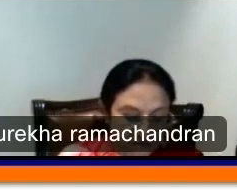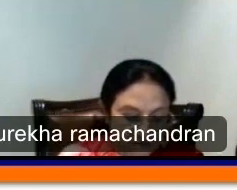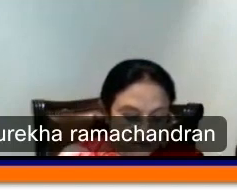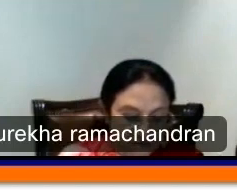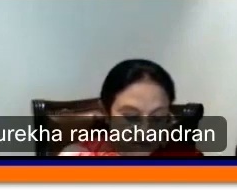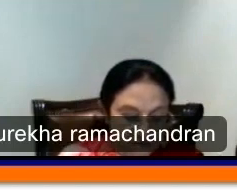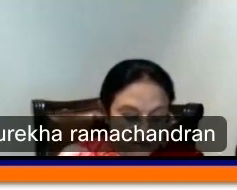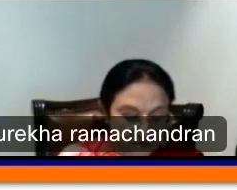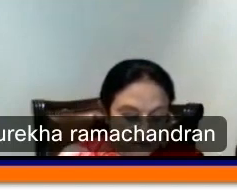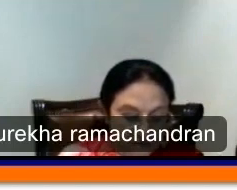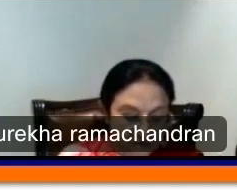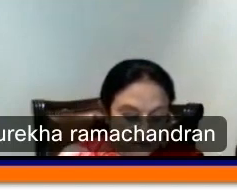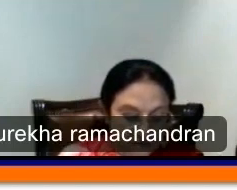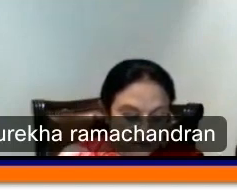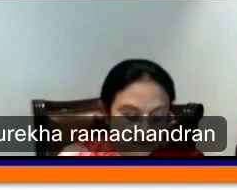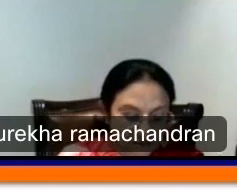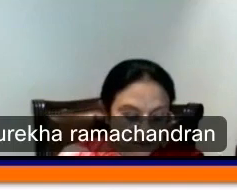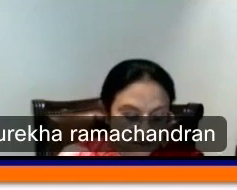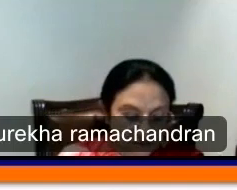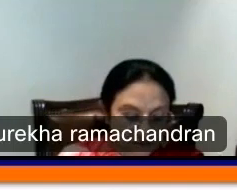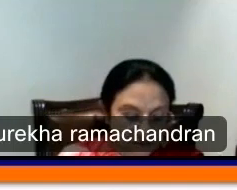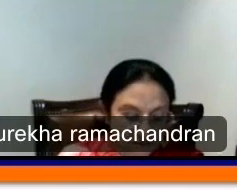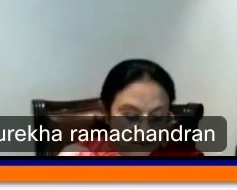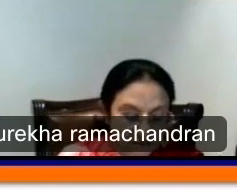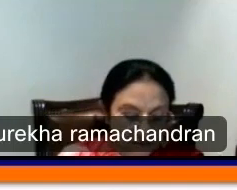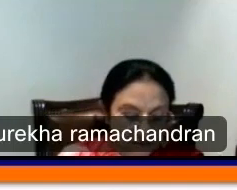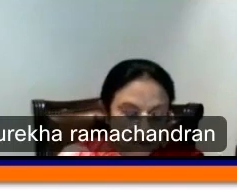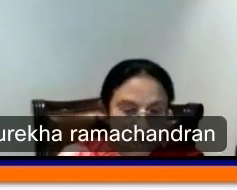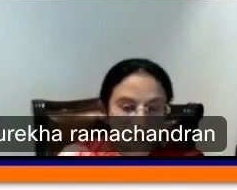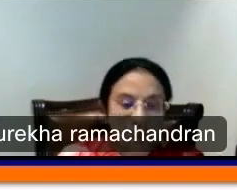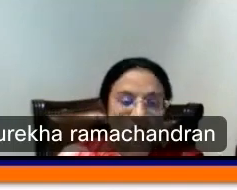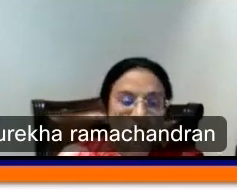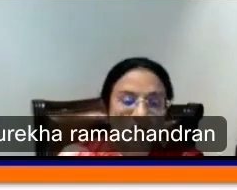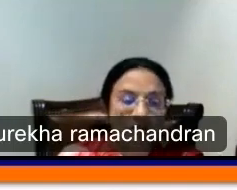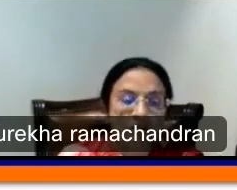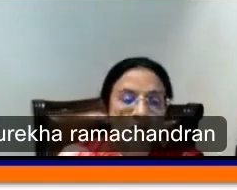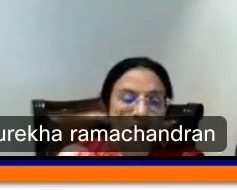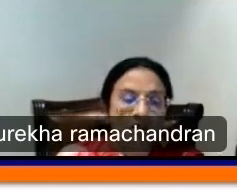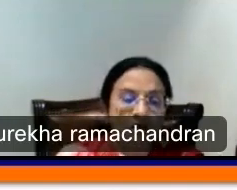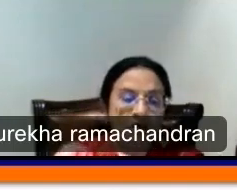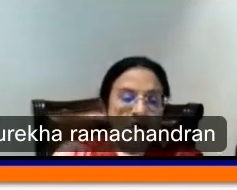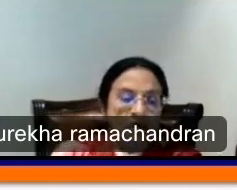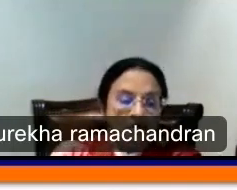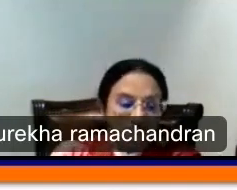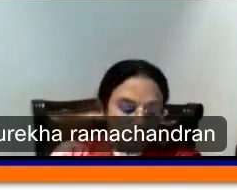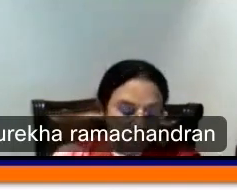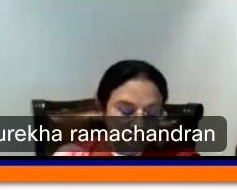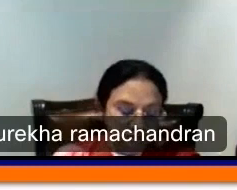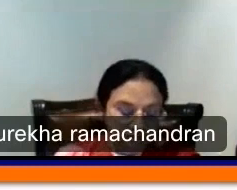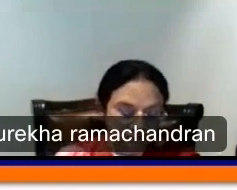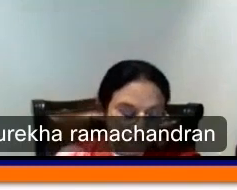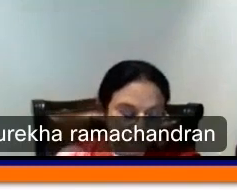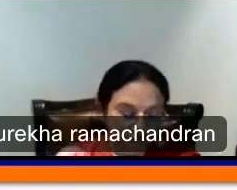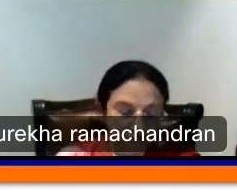of moving forward. Now, okay, we can identify Down syndrome in pregnancy. It's very important to understand